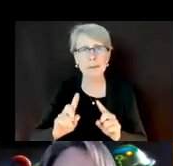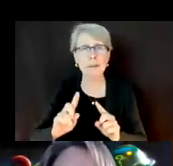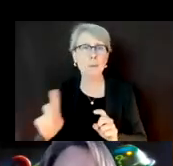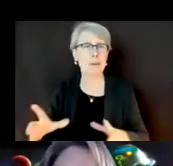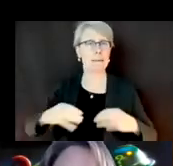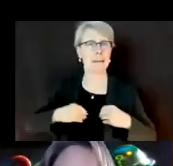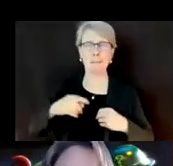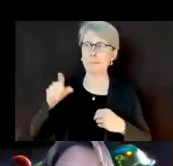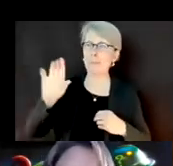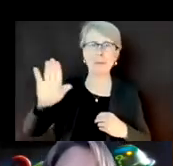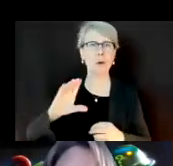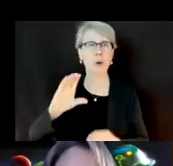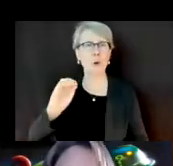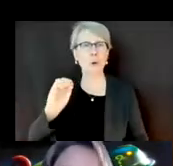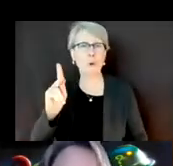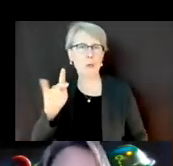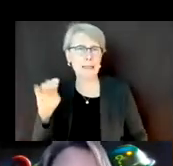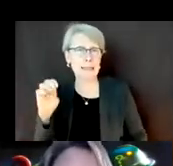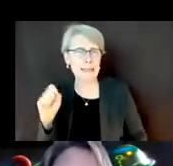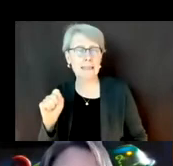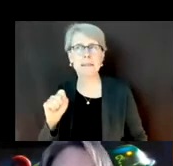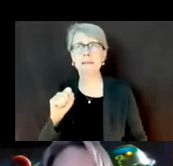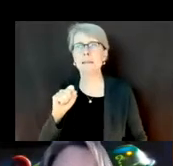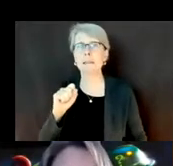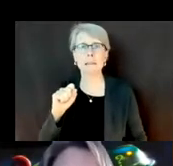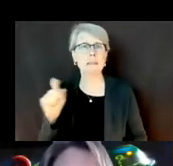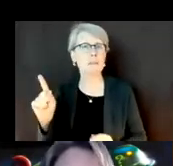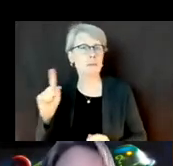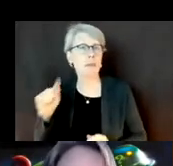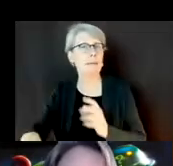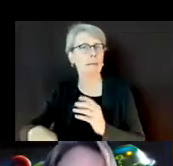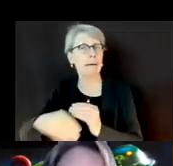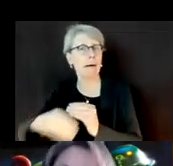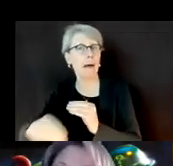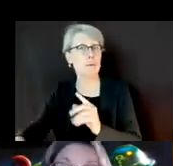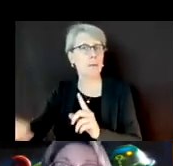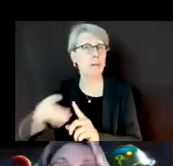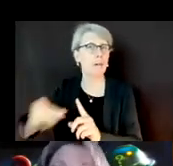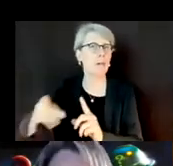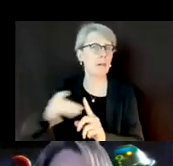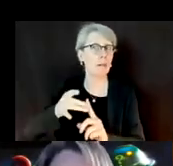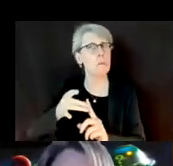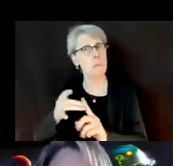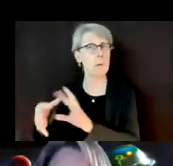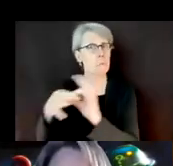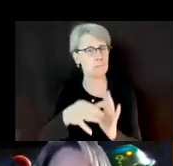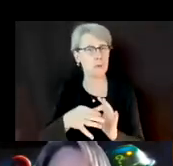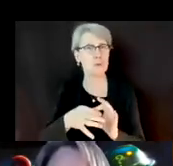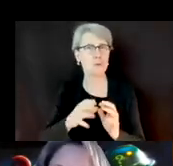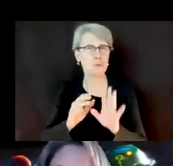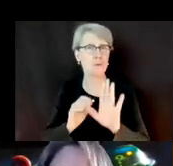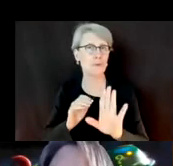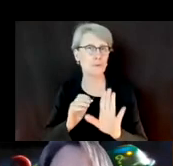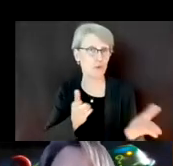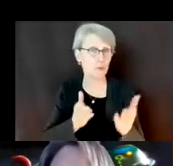kinds of things, at least the interruptions that you're getting, for better or for worse, are more relevant because, they know